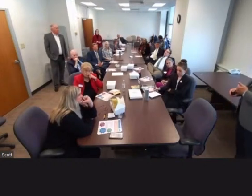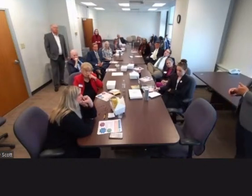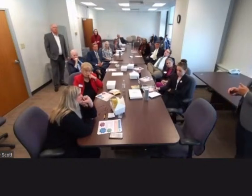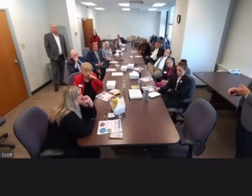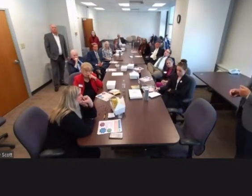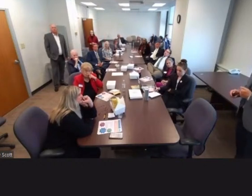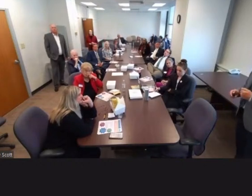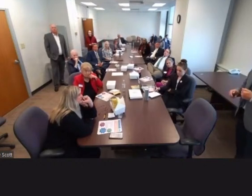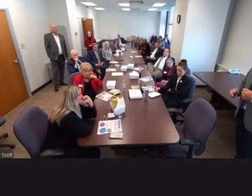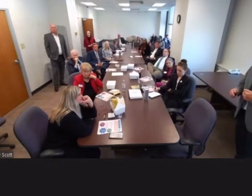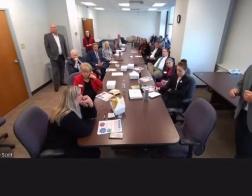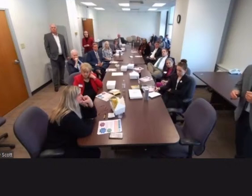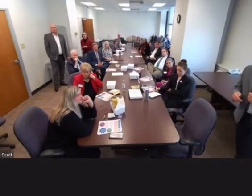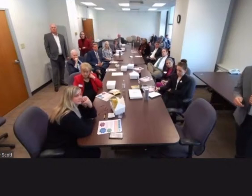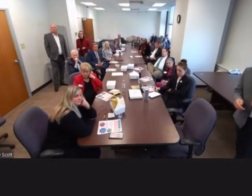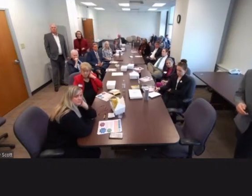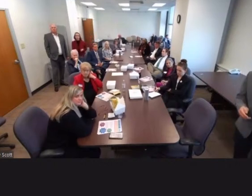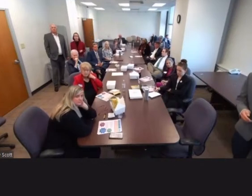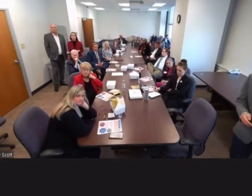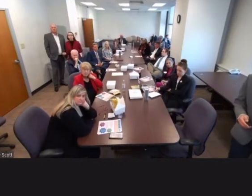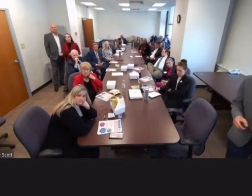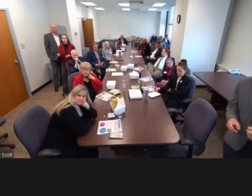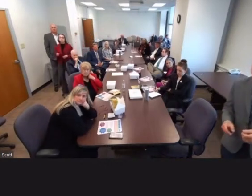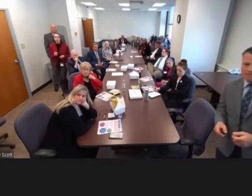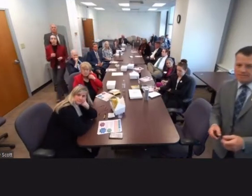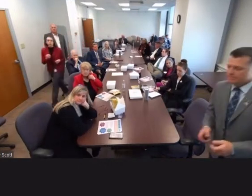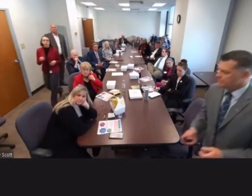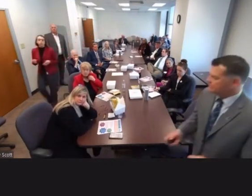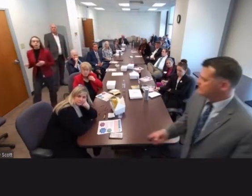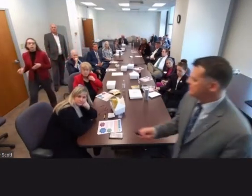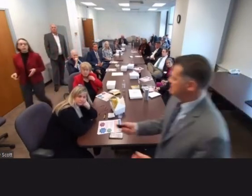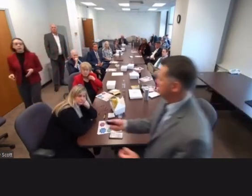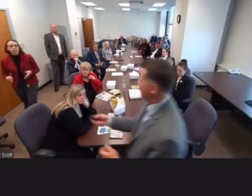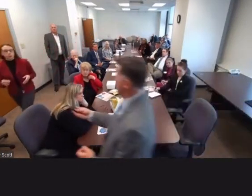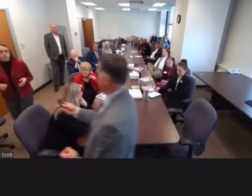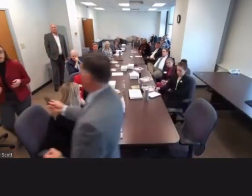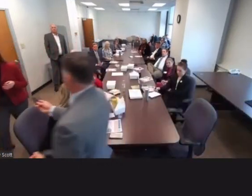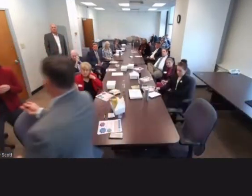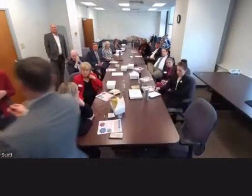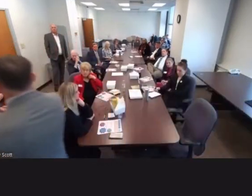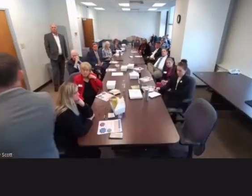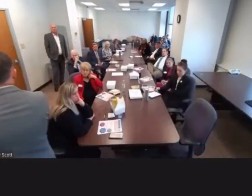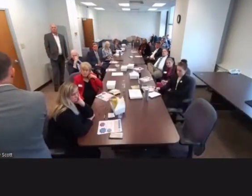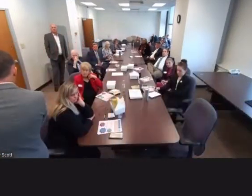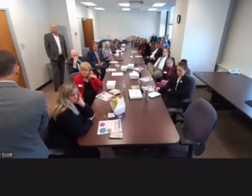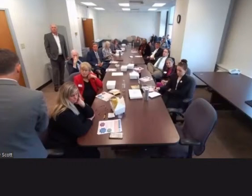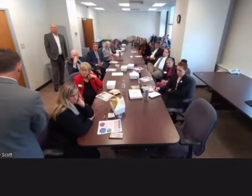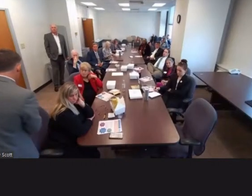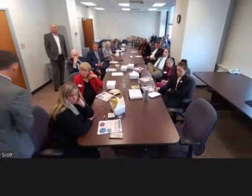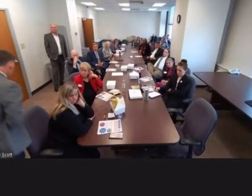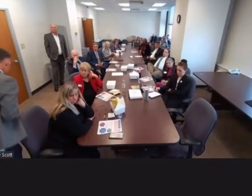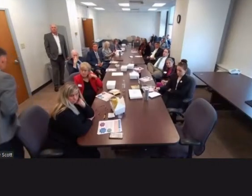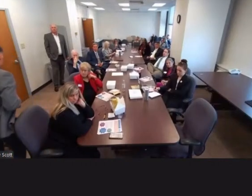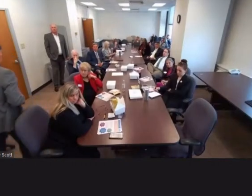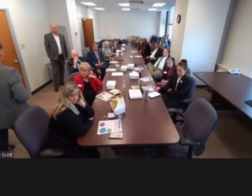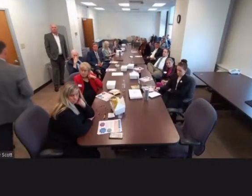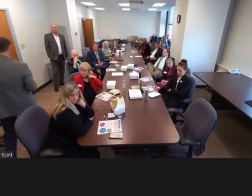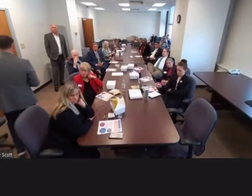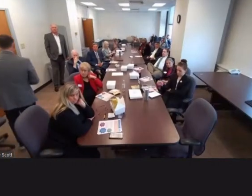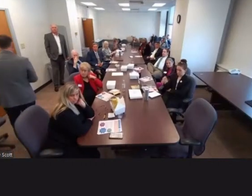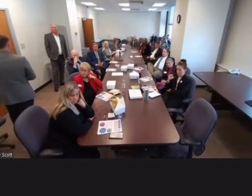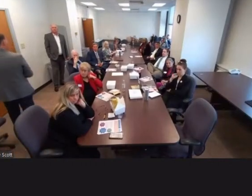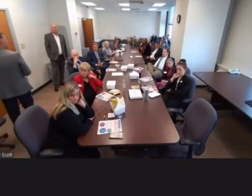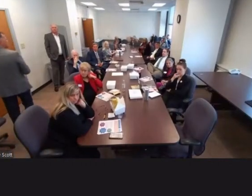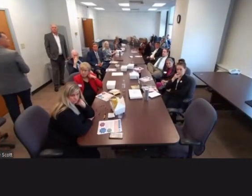about the current state of keyson I think Sarah's going to take you through that so we just wanted to share um just kind of the